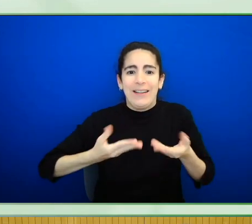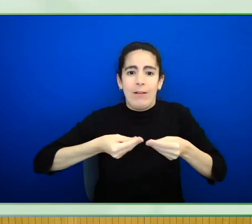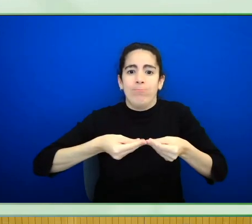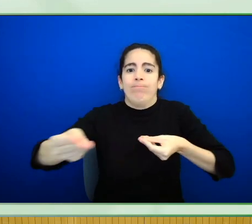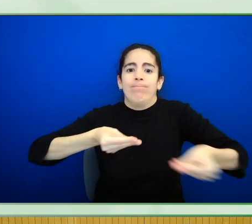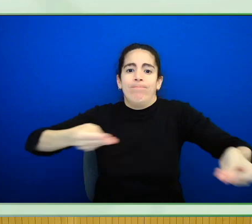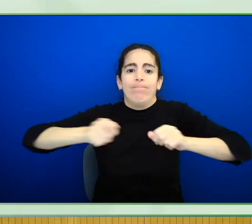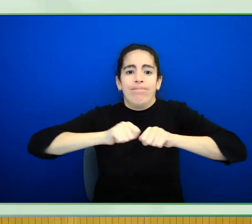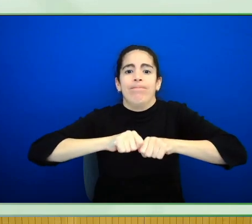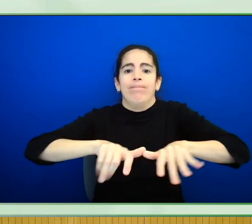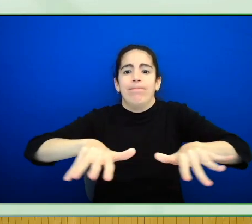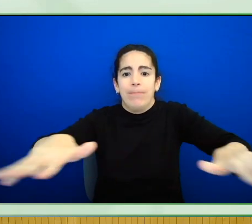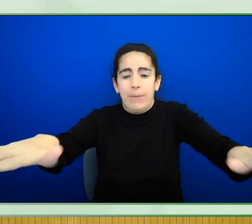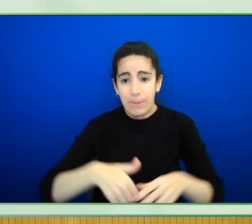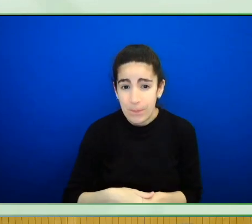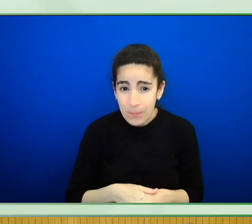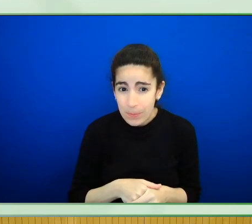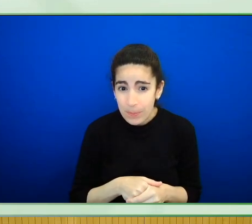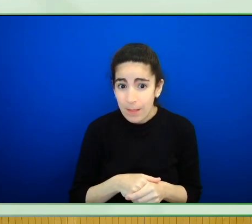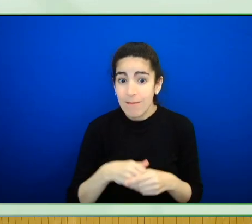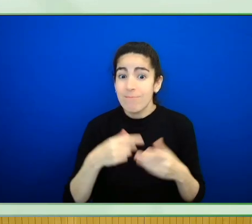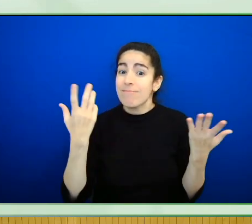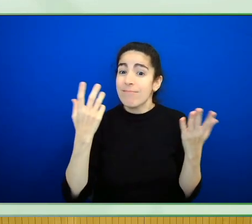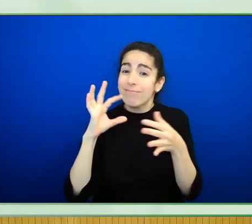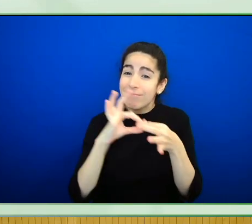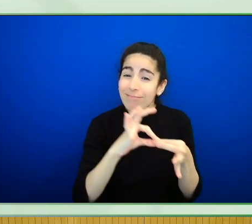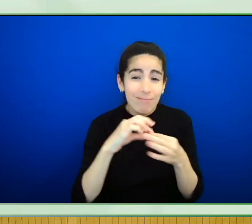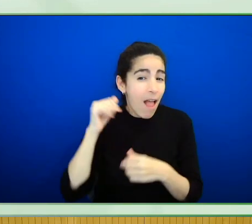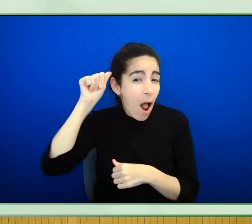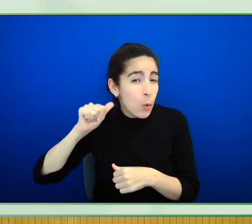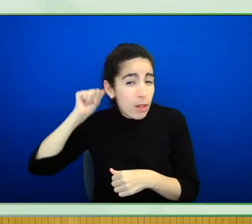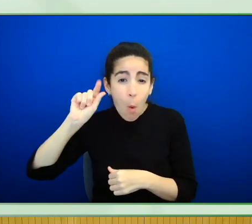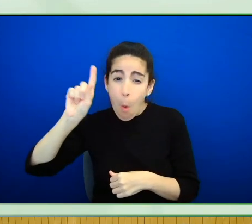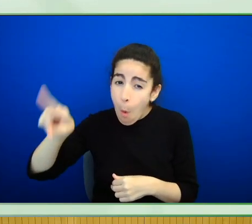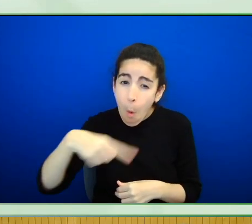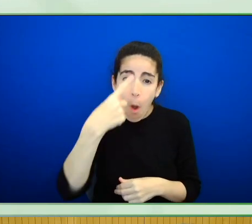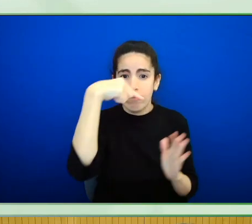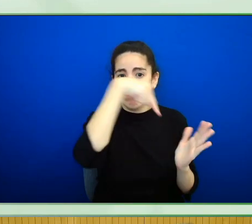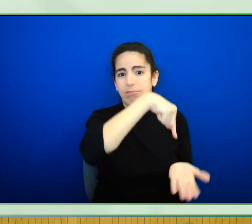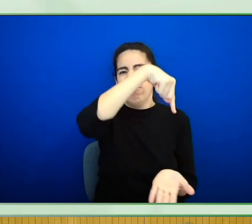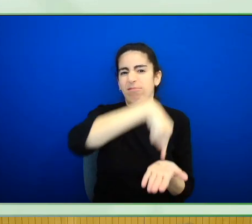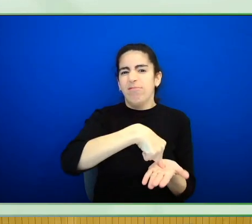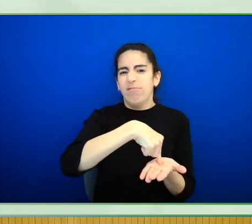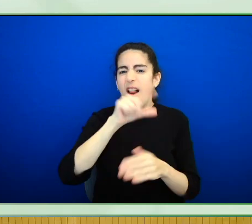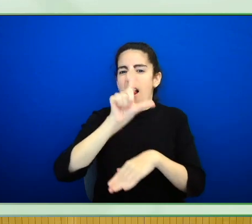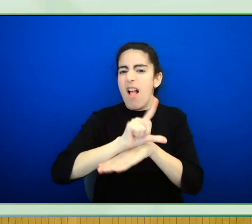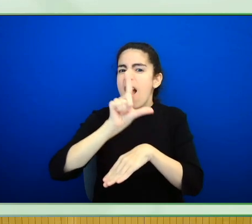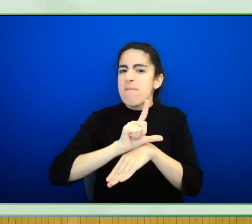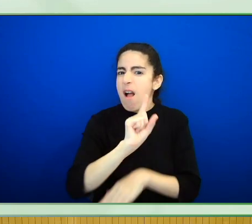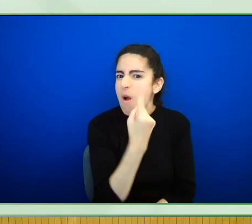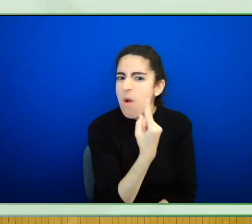it's about building capacity in the different regions. Decentralize